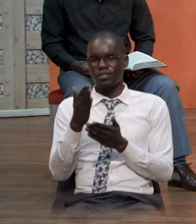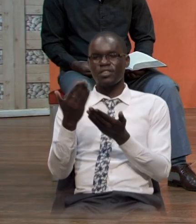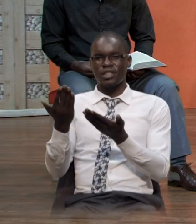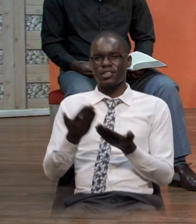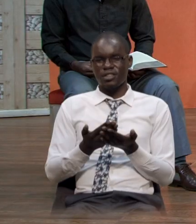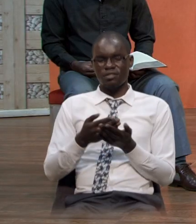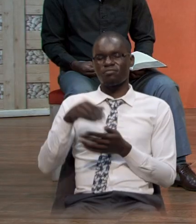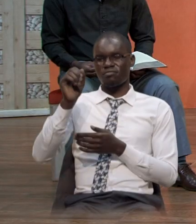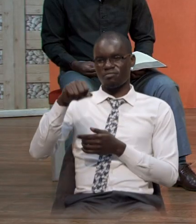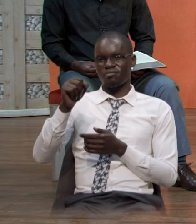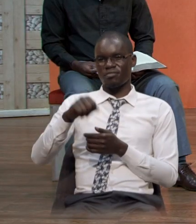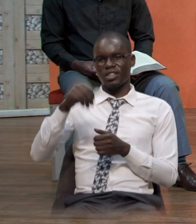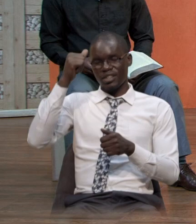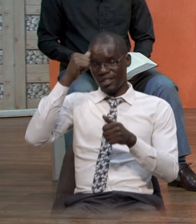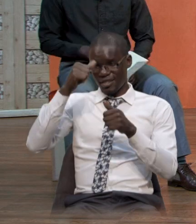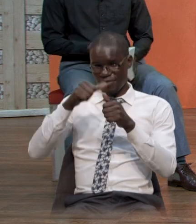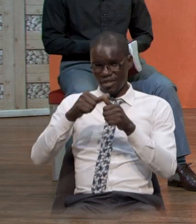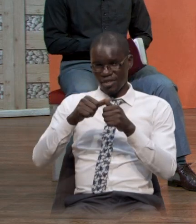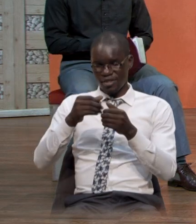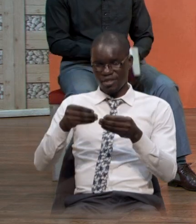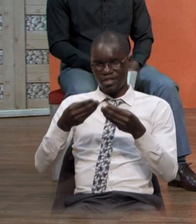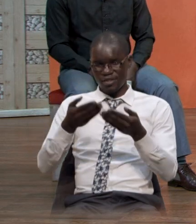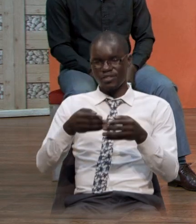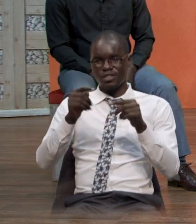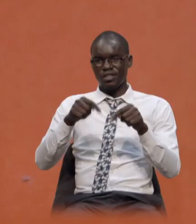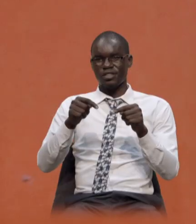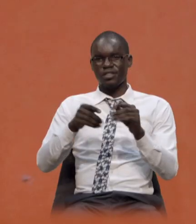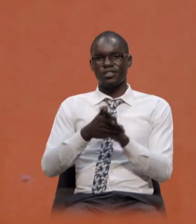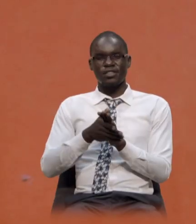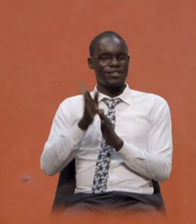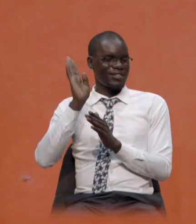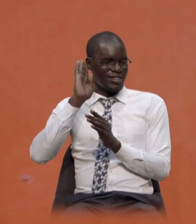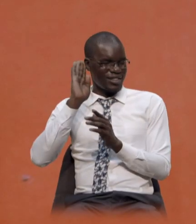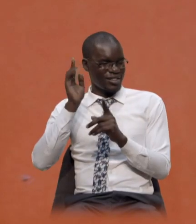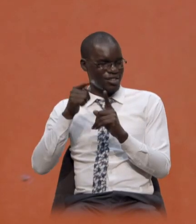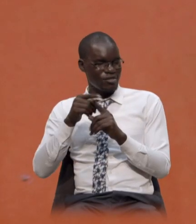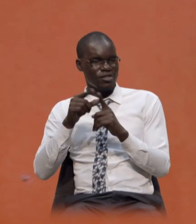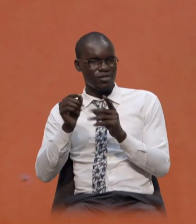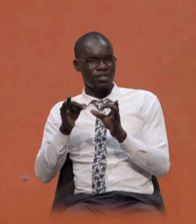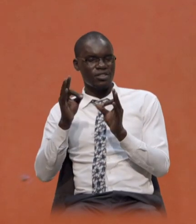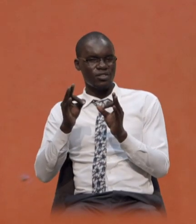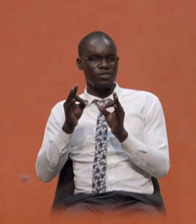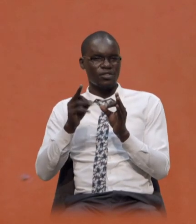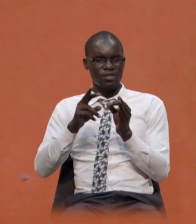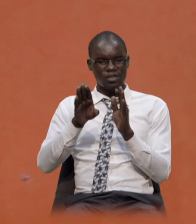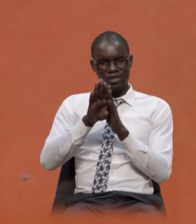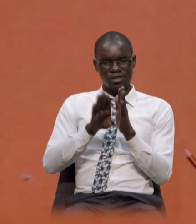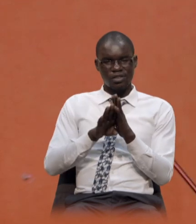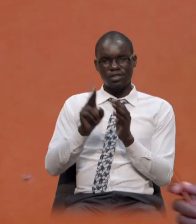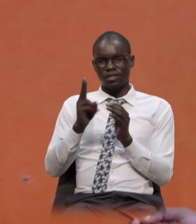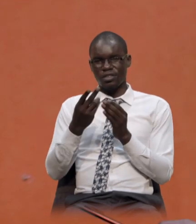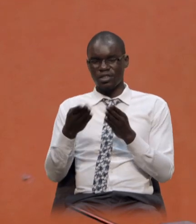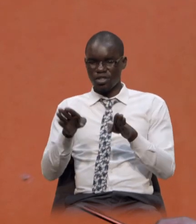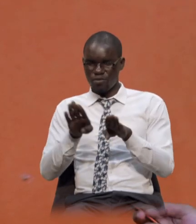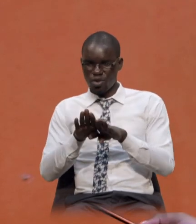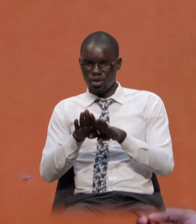there are reminders that we are being given today. So you listen to the words of the scriptures. The second book, you close your Bibles